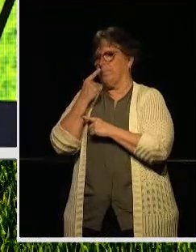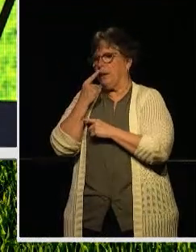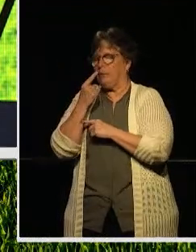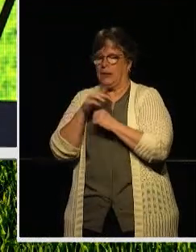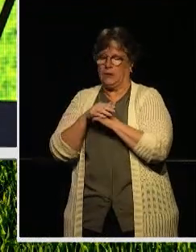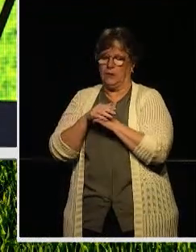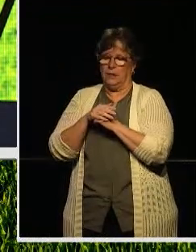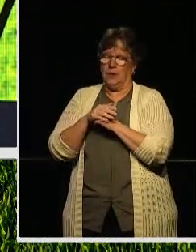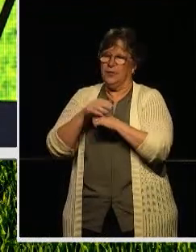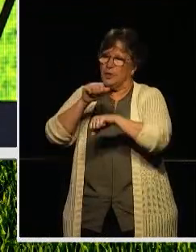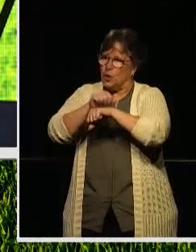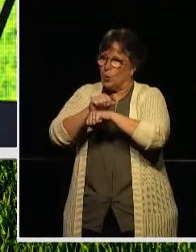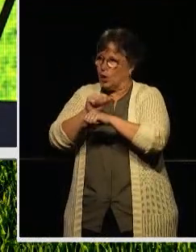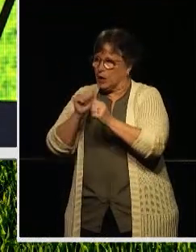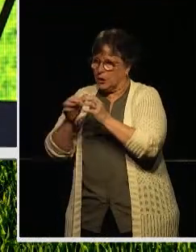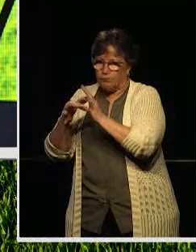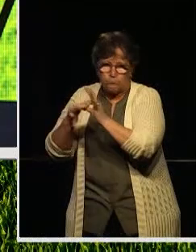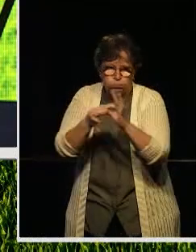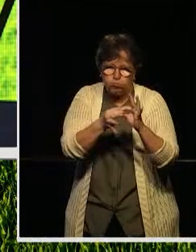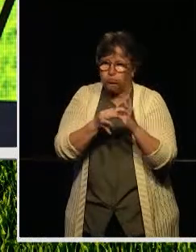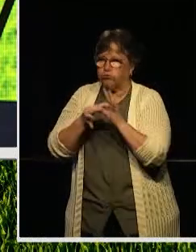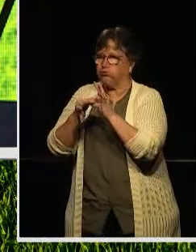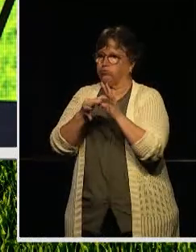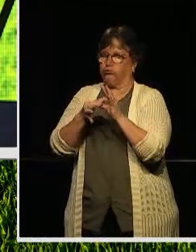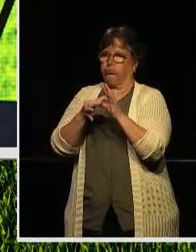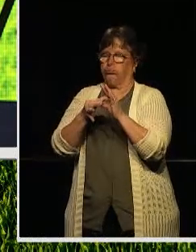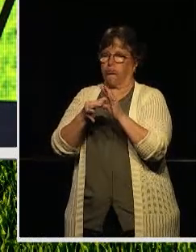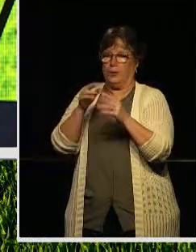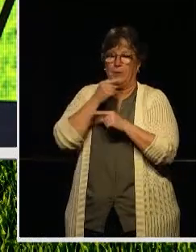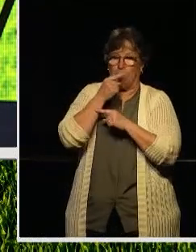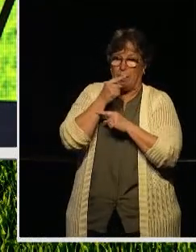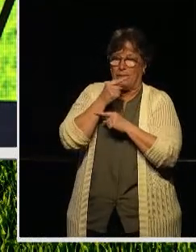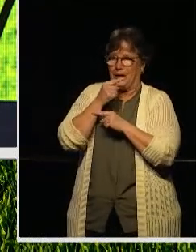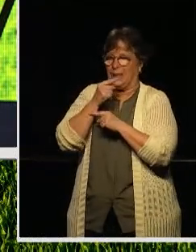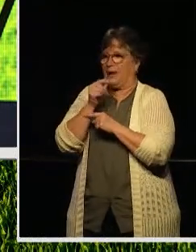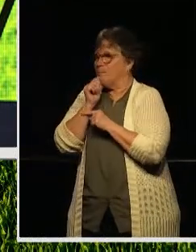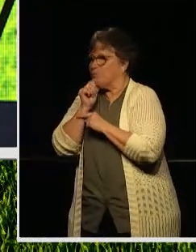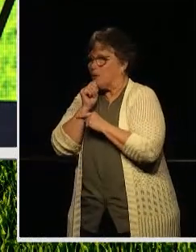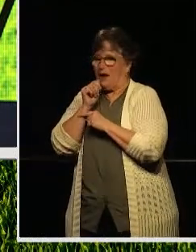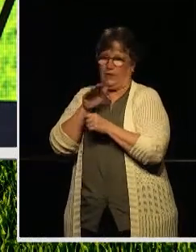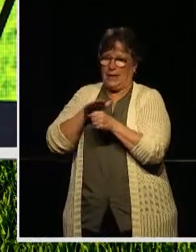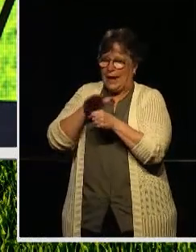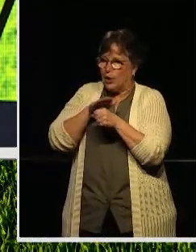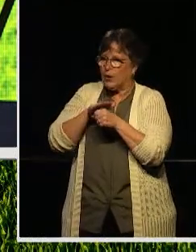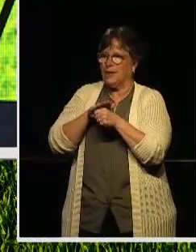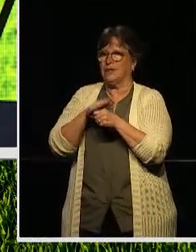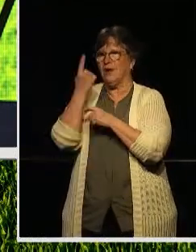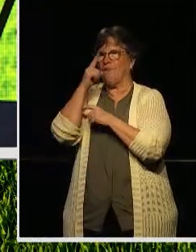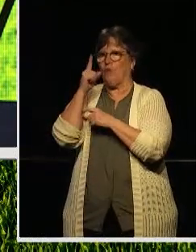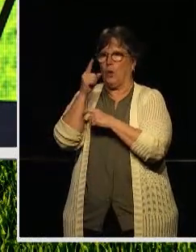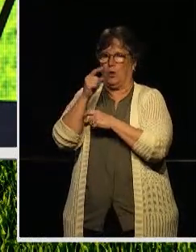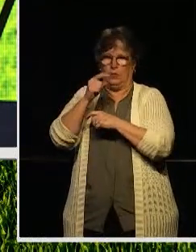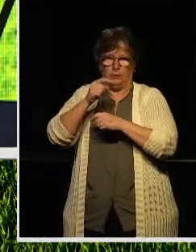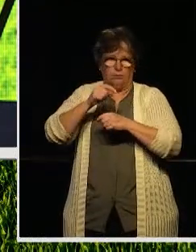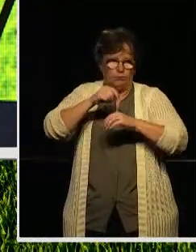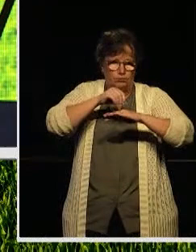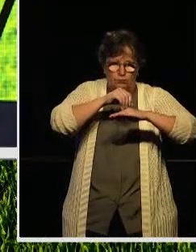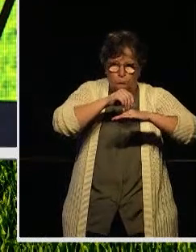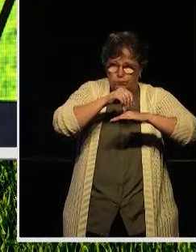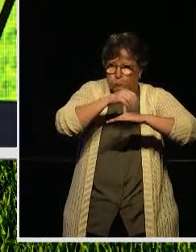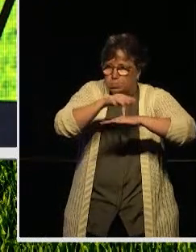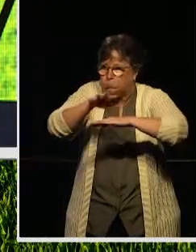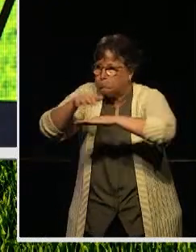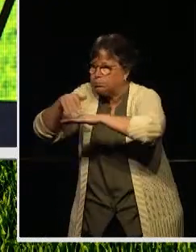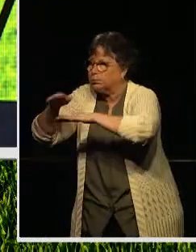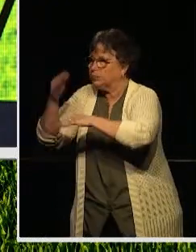across public and private sector is really important for disseminating knowledge and as well